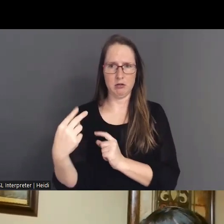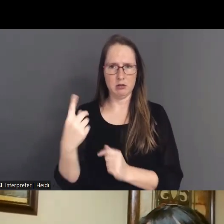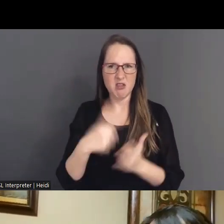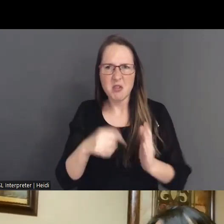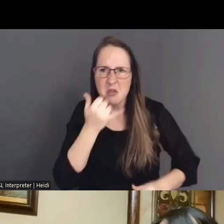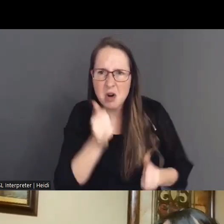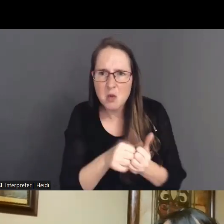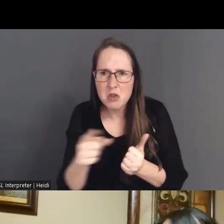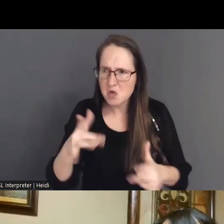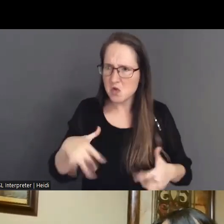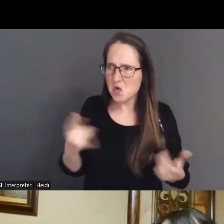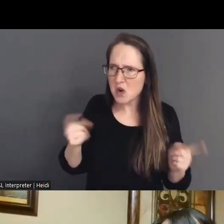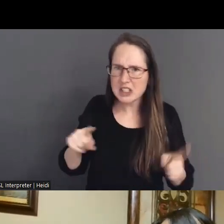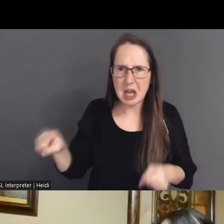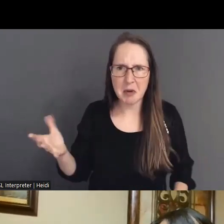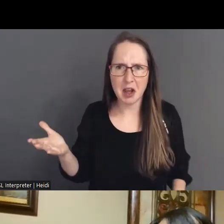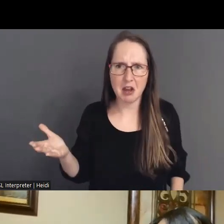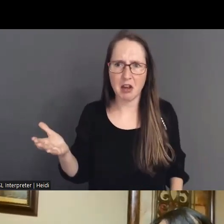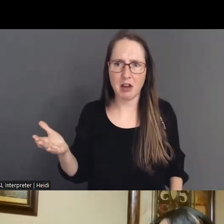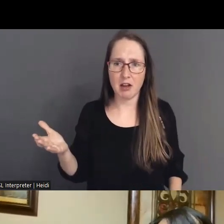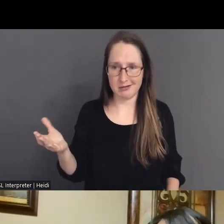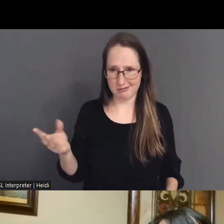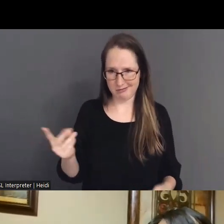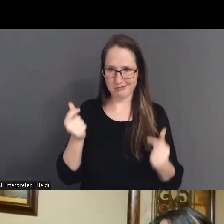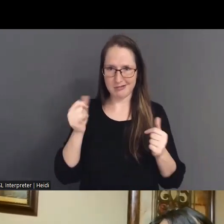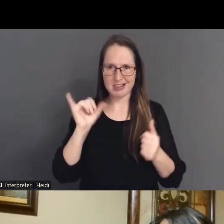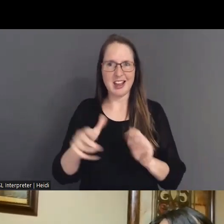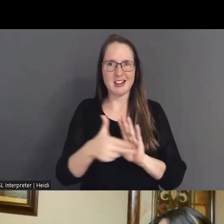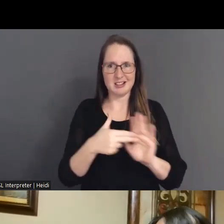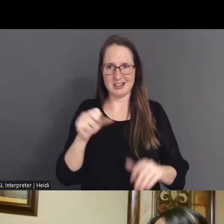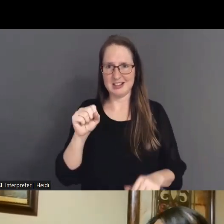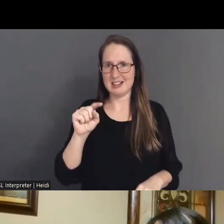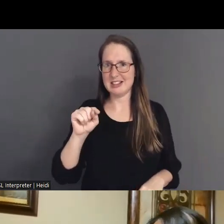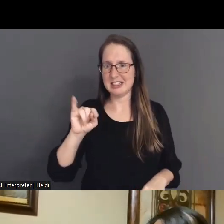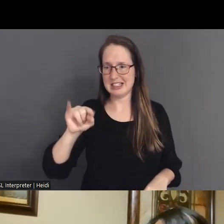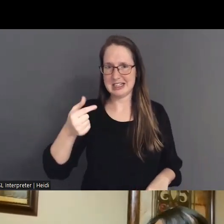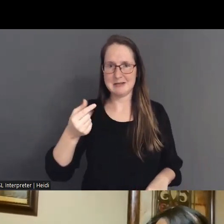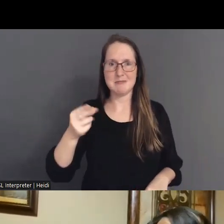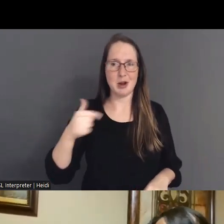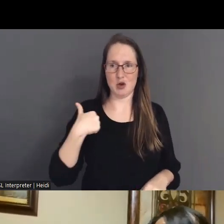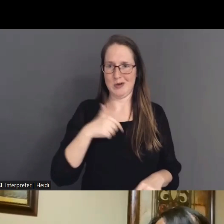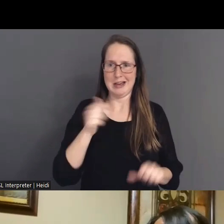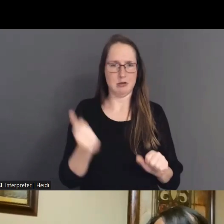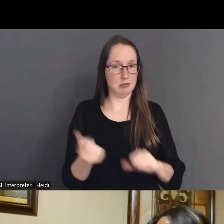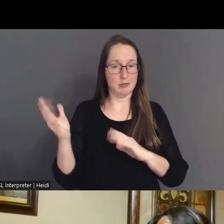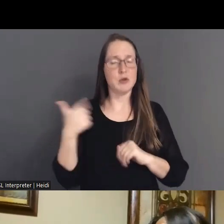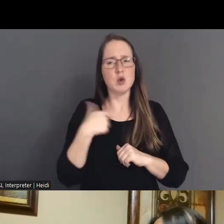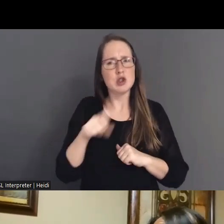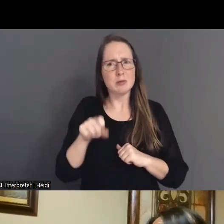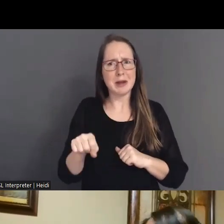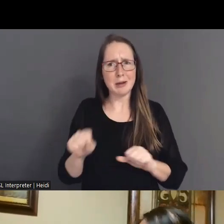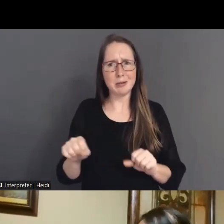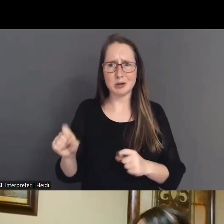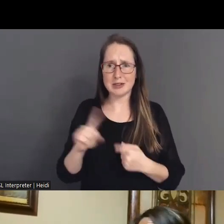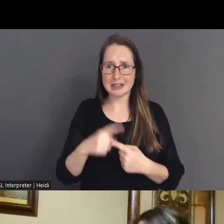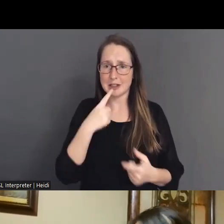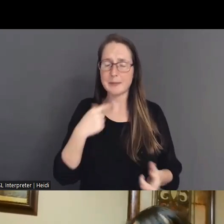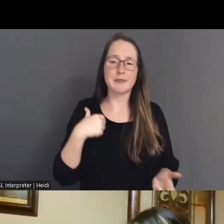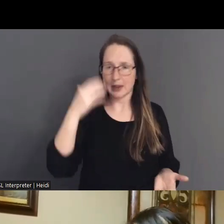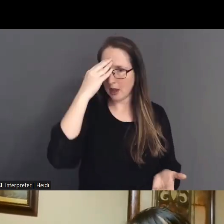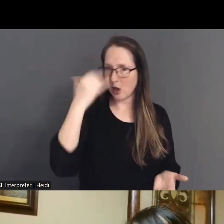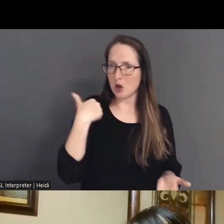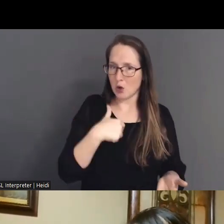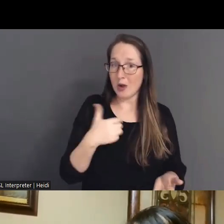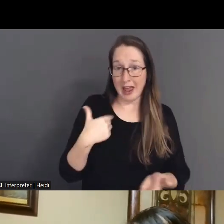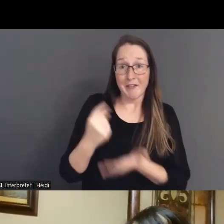with you? What's happening? That's a stigma that we need to stamp out. We should be able to say, and I know we have